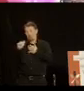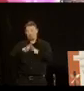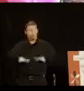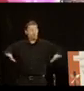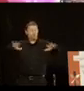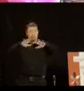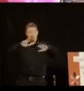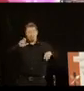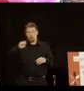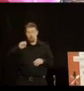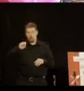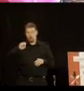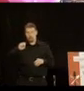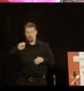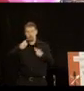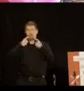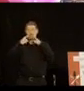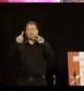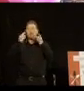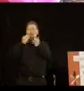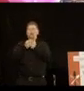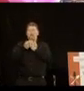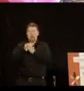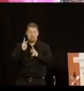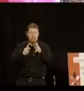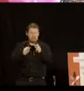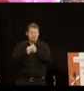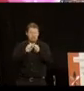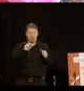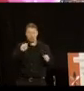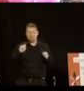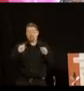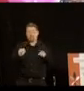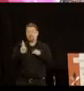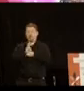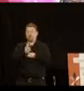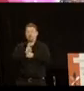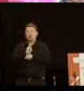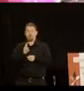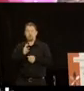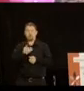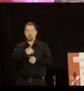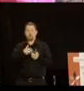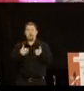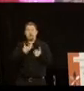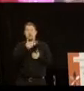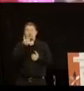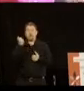money that individuals with disabilities can use to achieve a better life experience. Thank you.